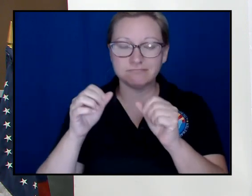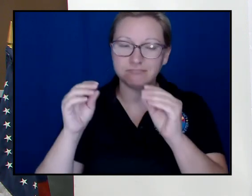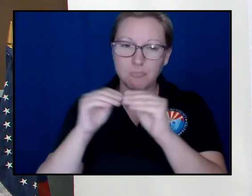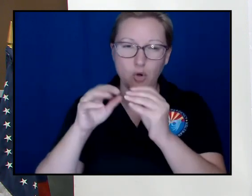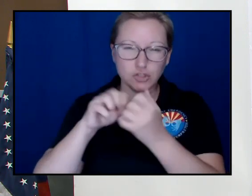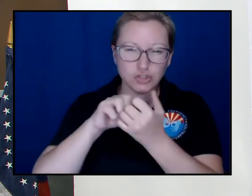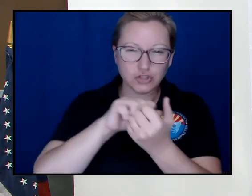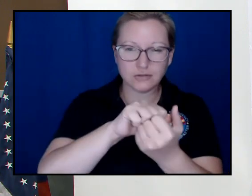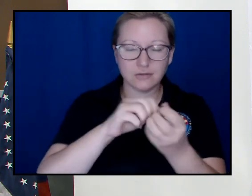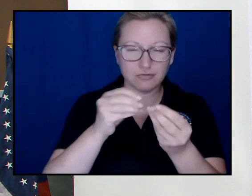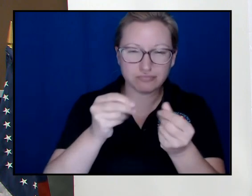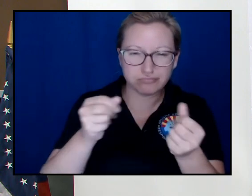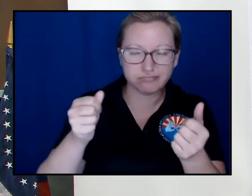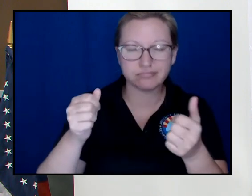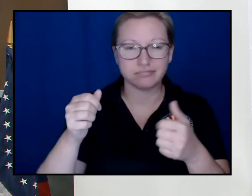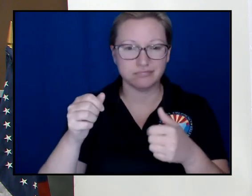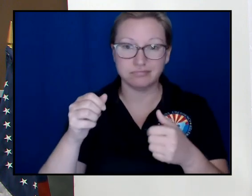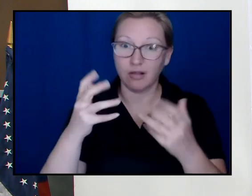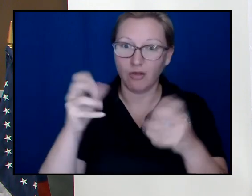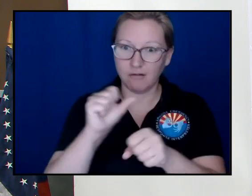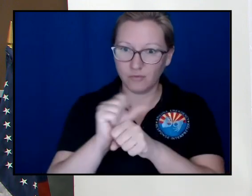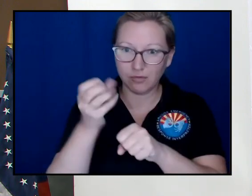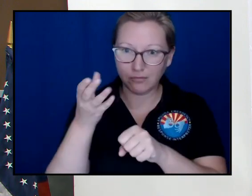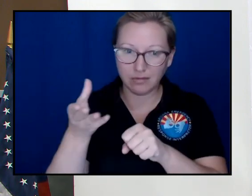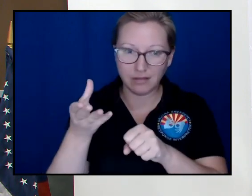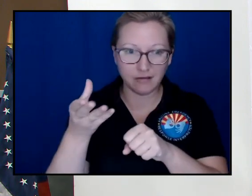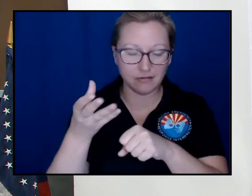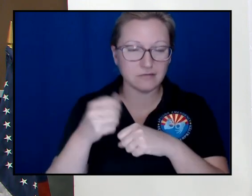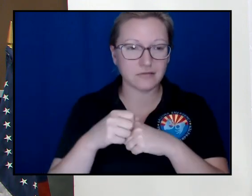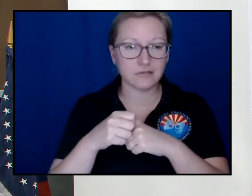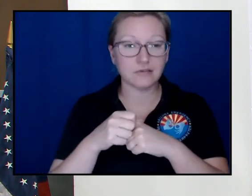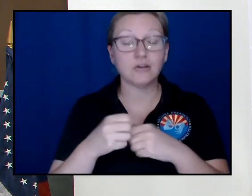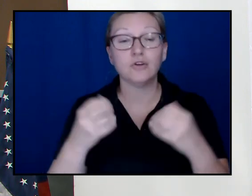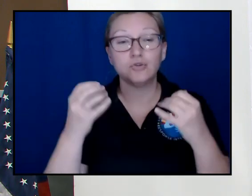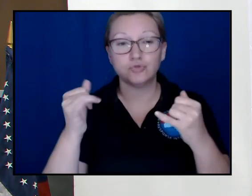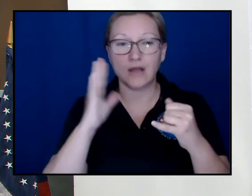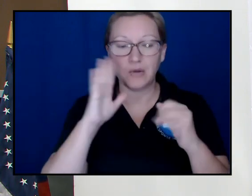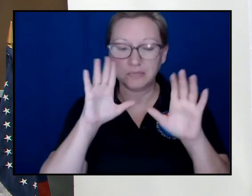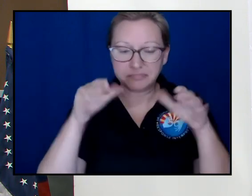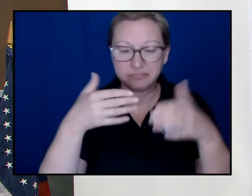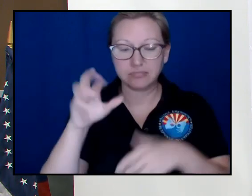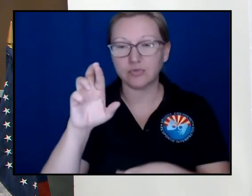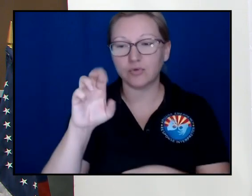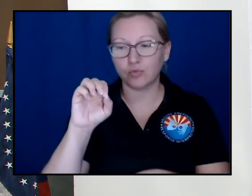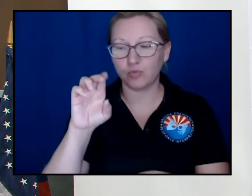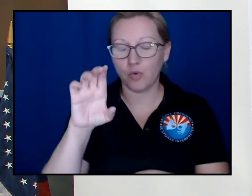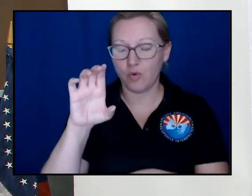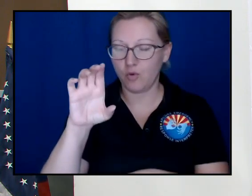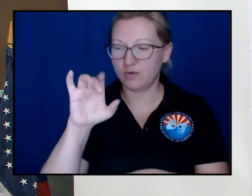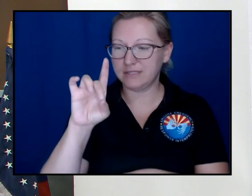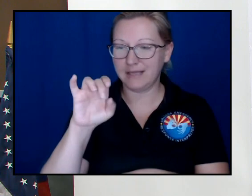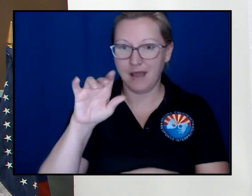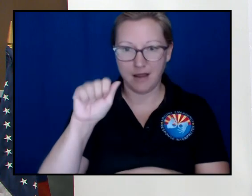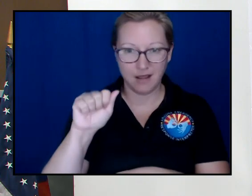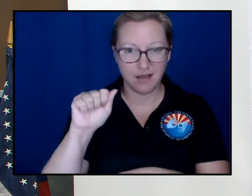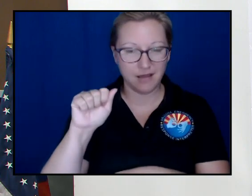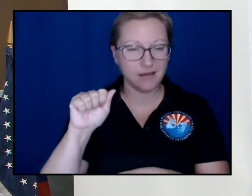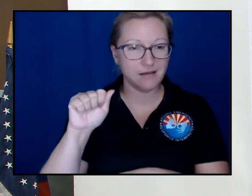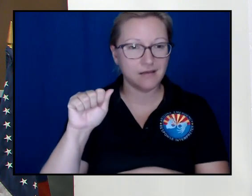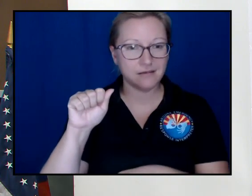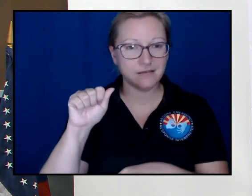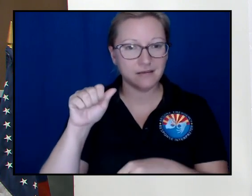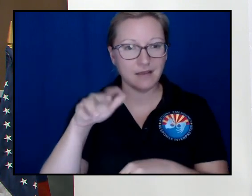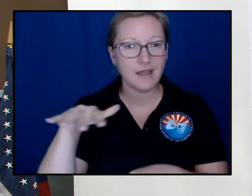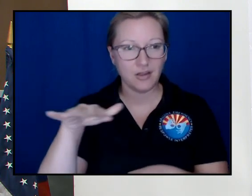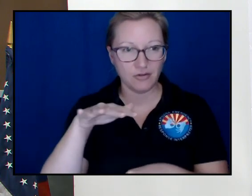also, as today, they're actually going to be in the Rociada area doing some equipment work with some skidders. And